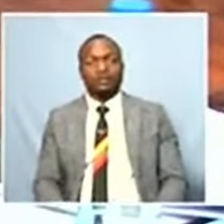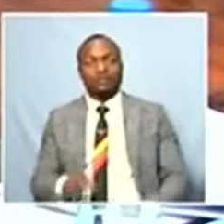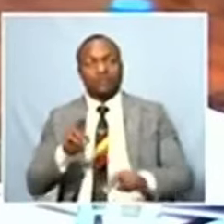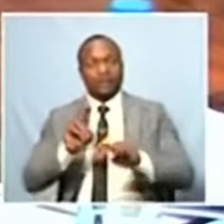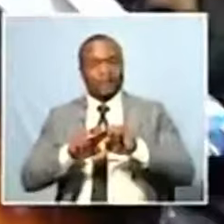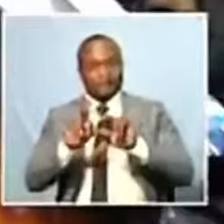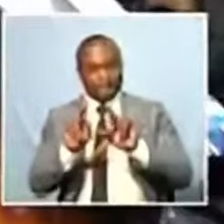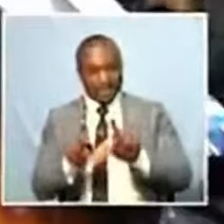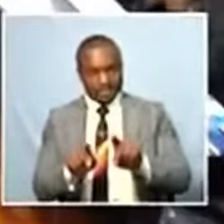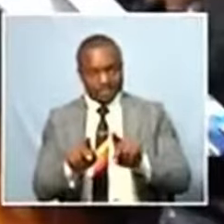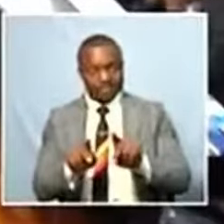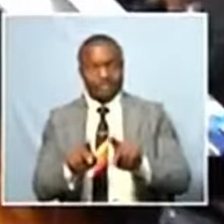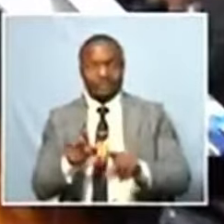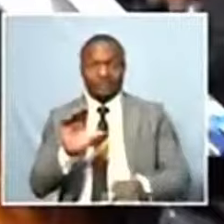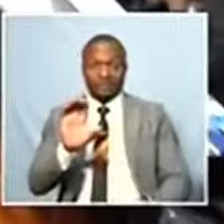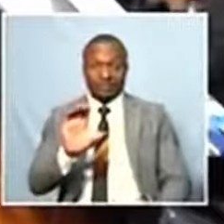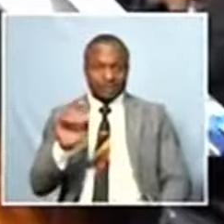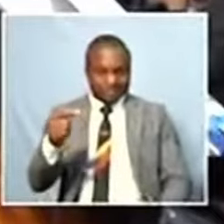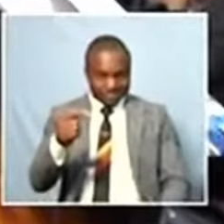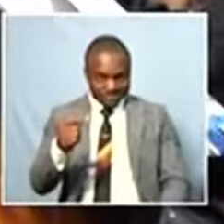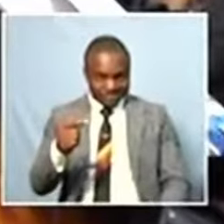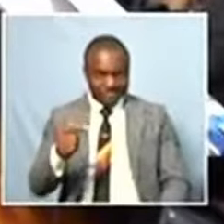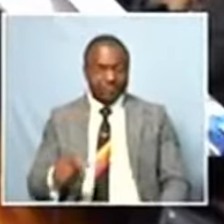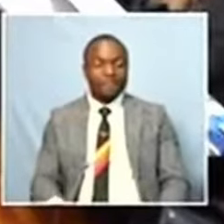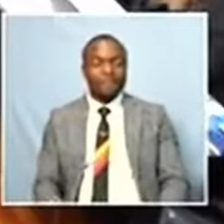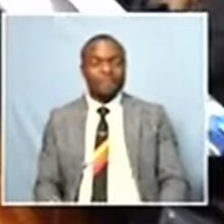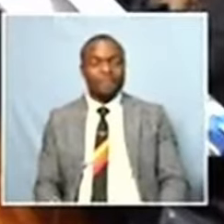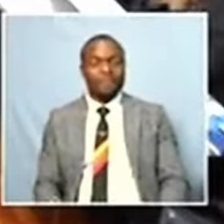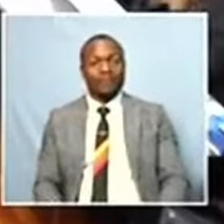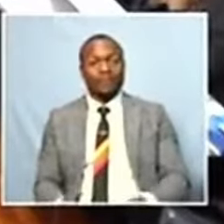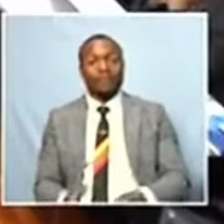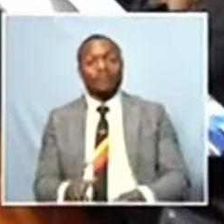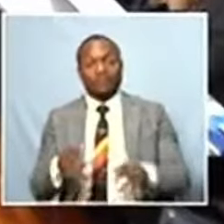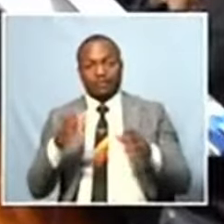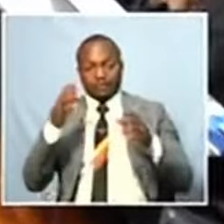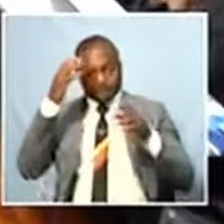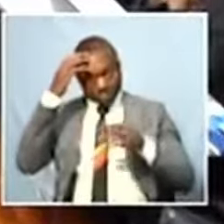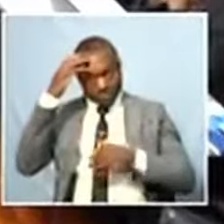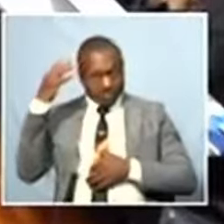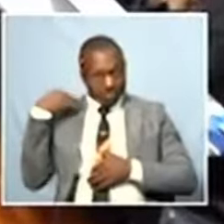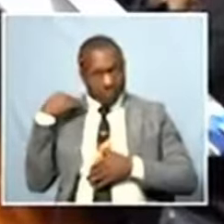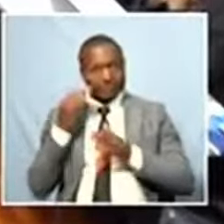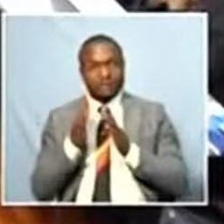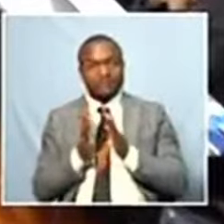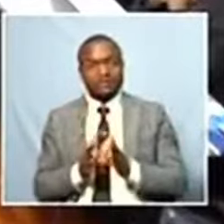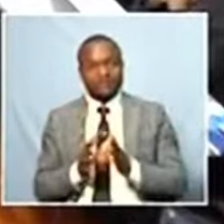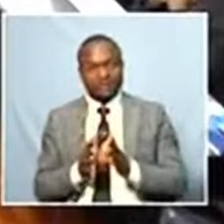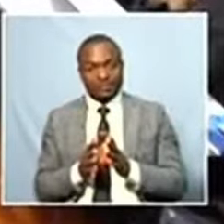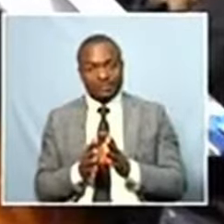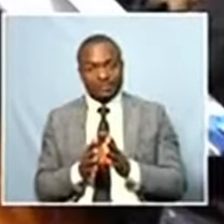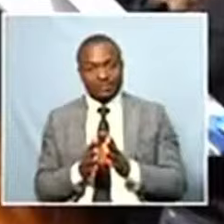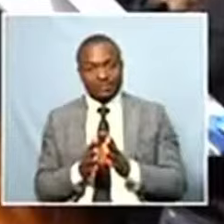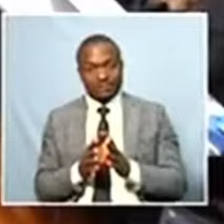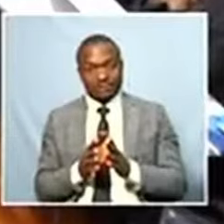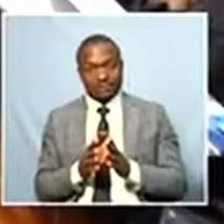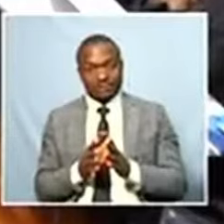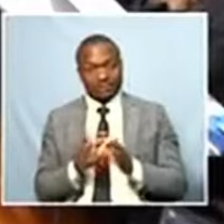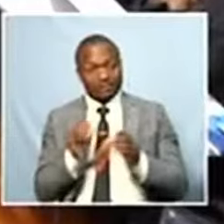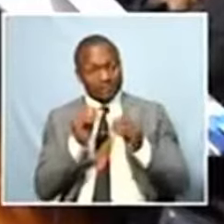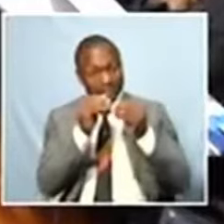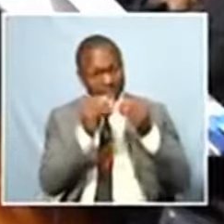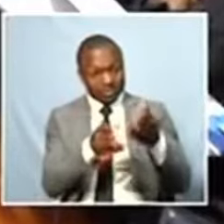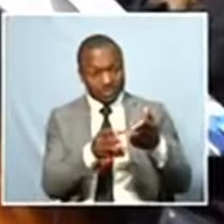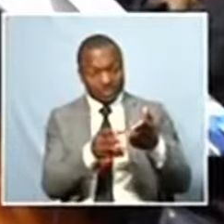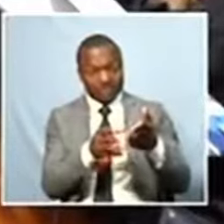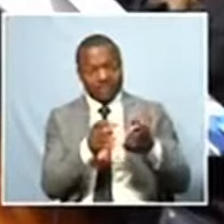Chair, CG, the technocrat, which one you are giving to answer when he was answering, he